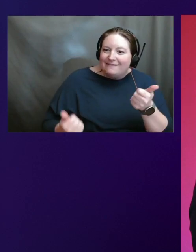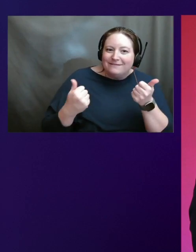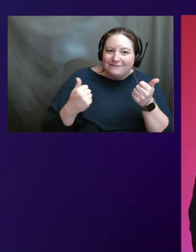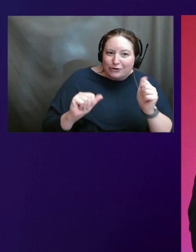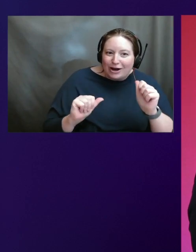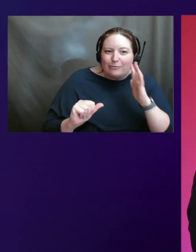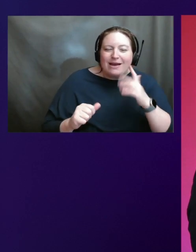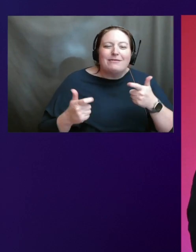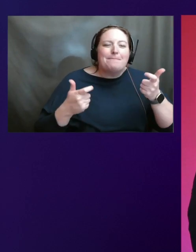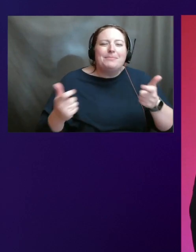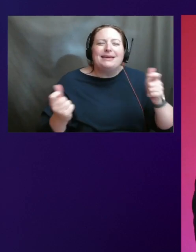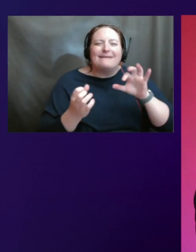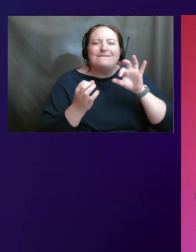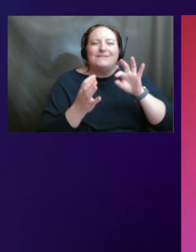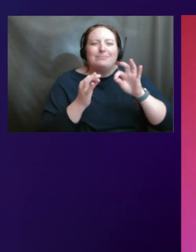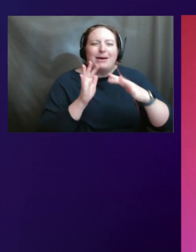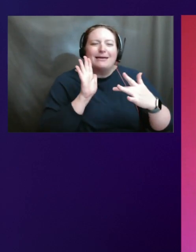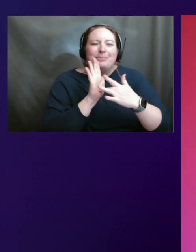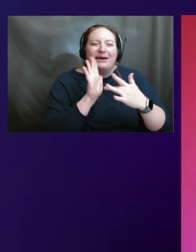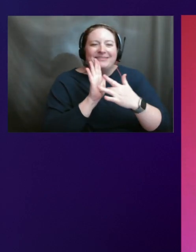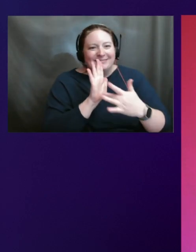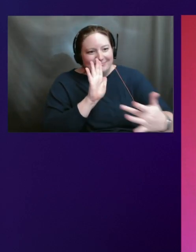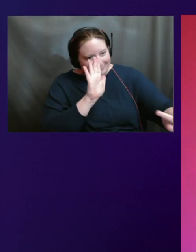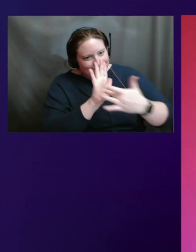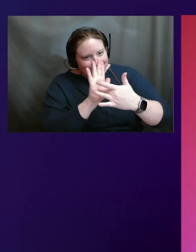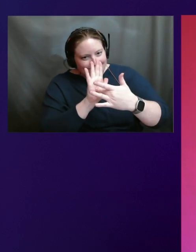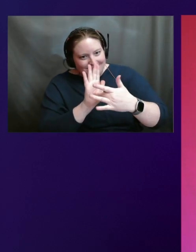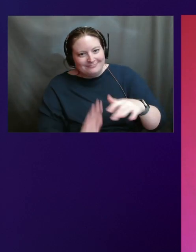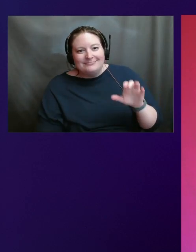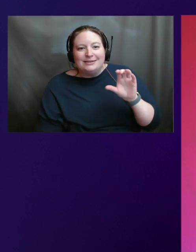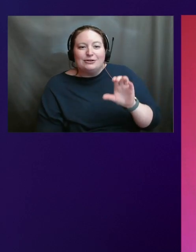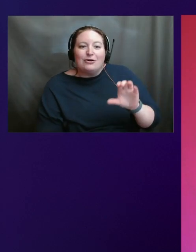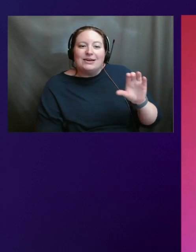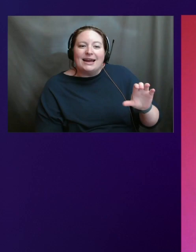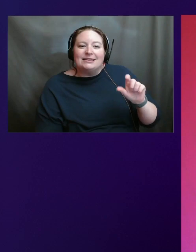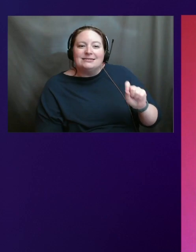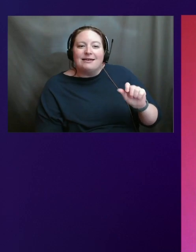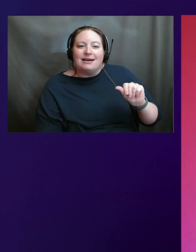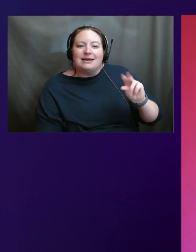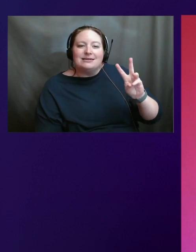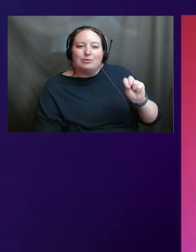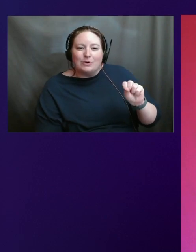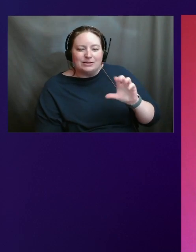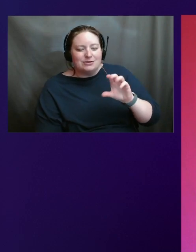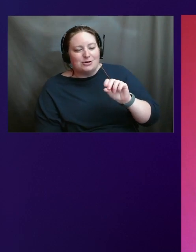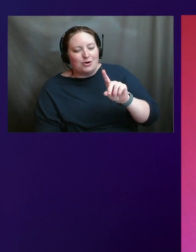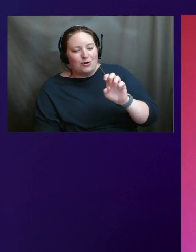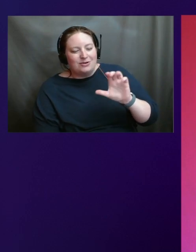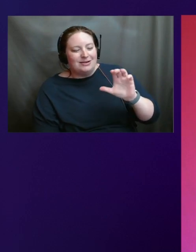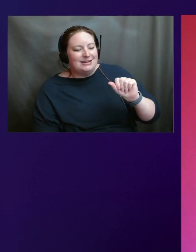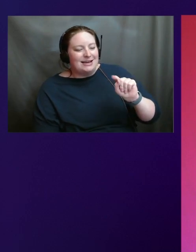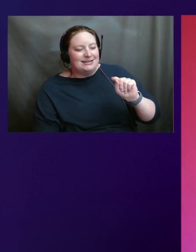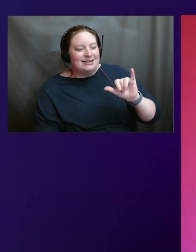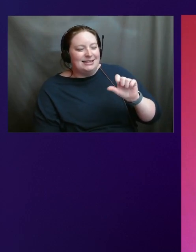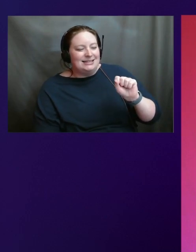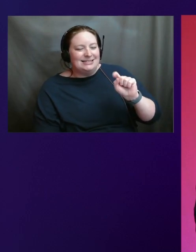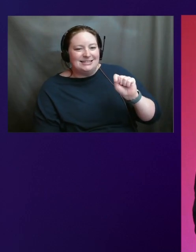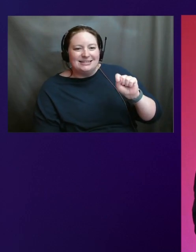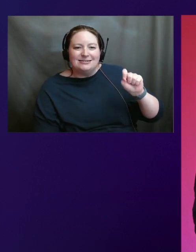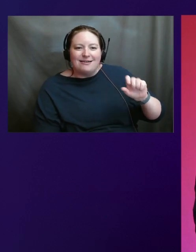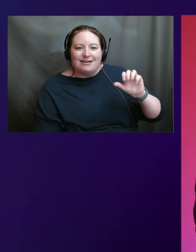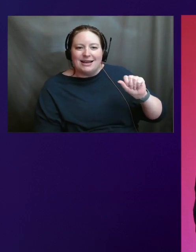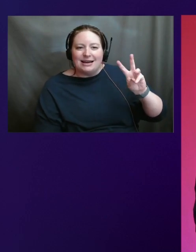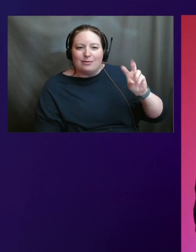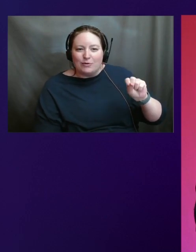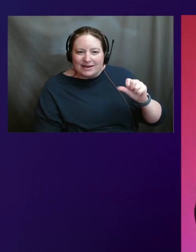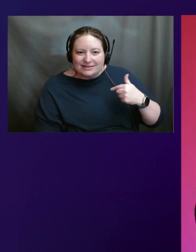free to use it. Yes. Go to codecatalyst.aws. It's its own URL. Go there, sign up, give us the feedback. There's a big